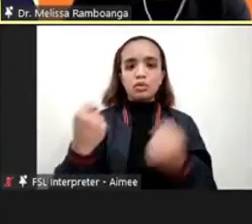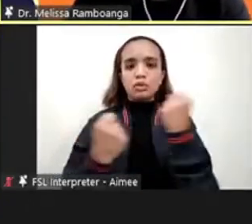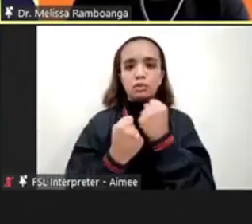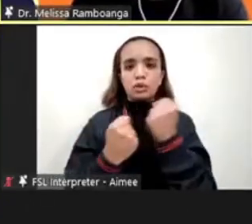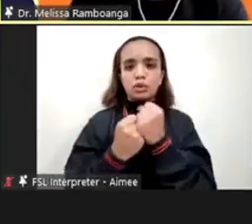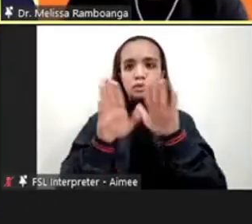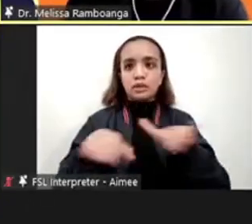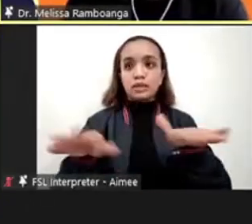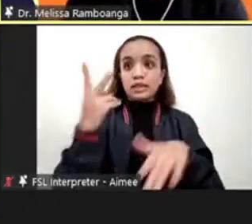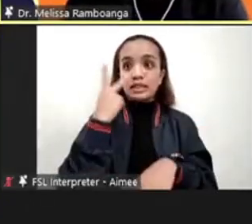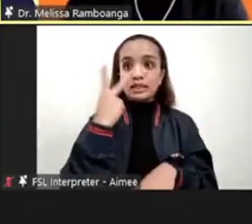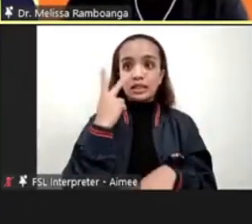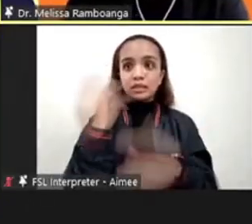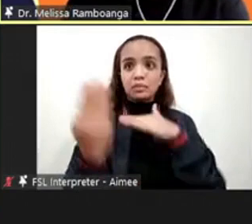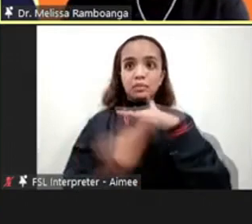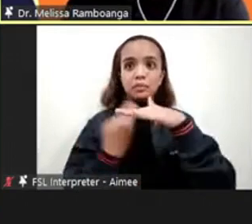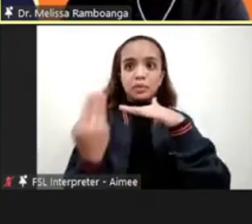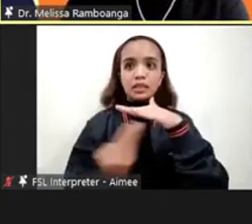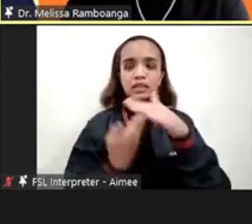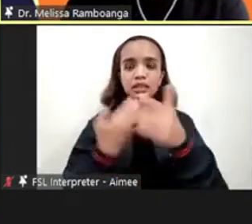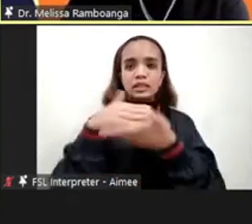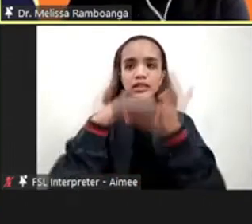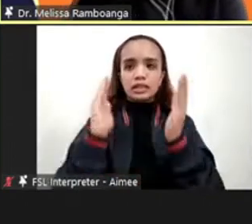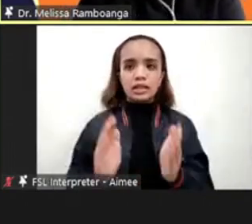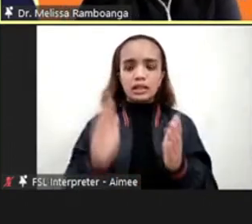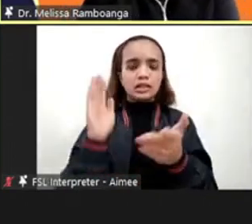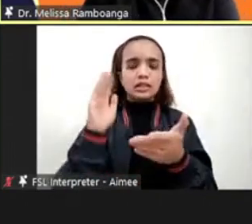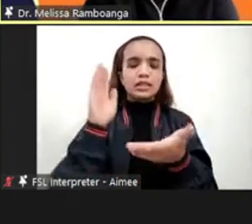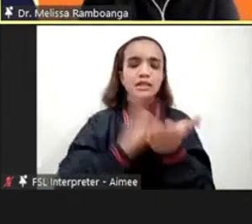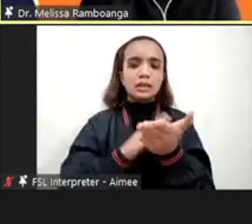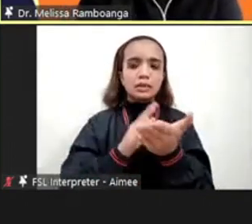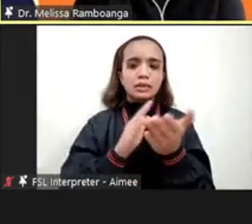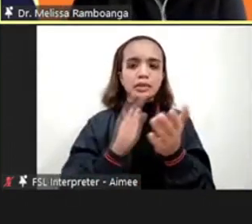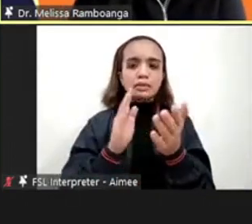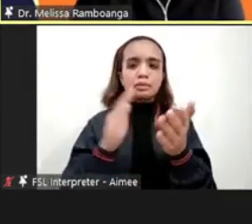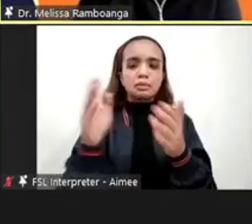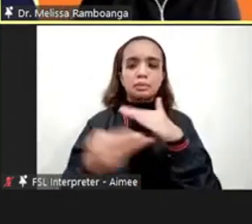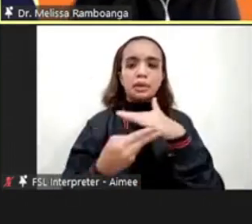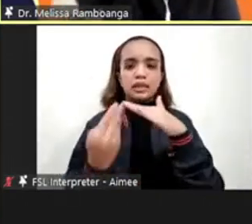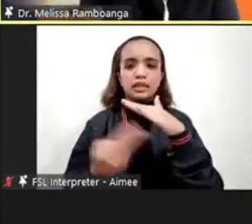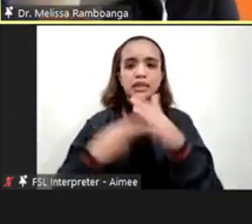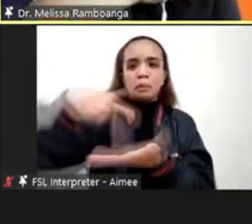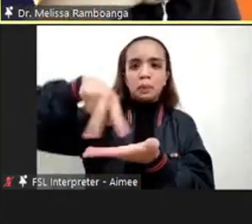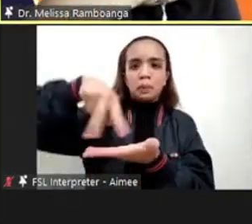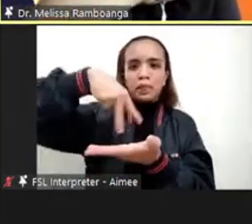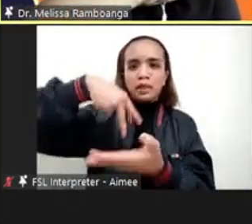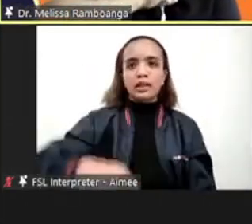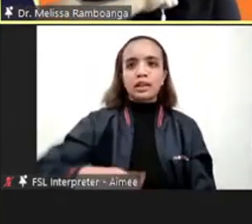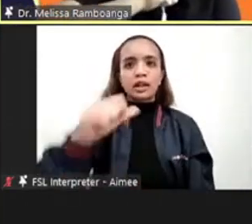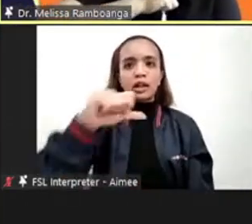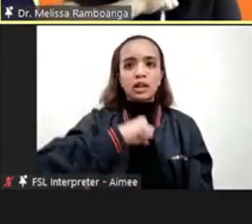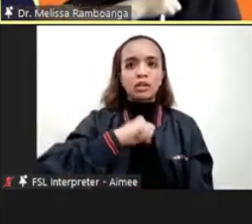again the basic steps to our call sign. So please follow me. Okay. So ako,